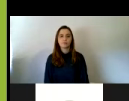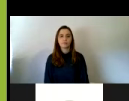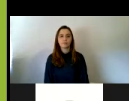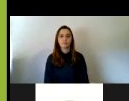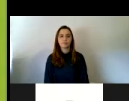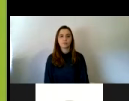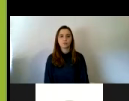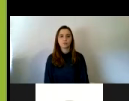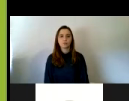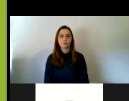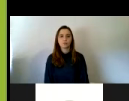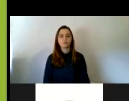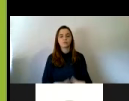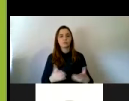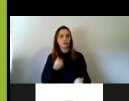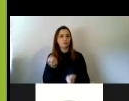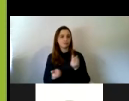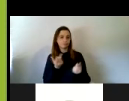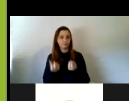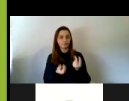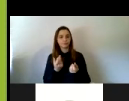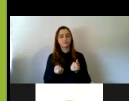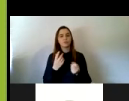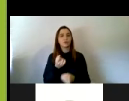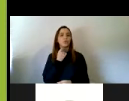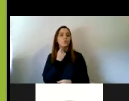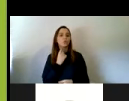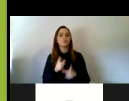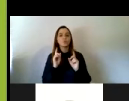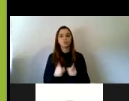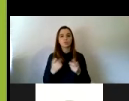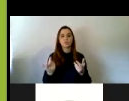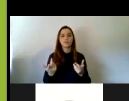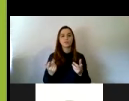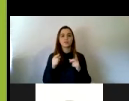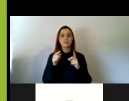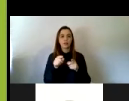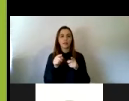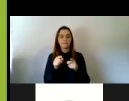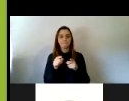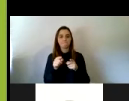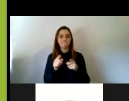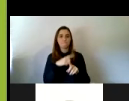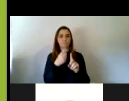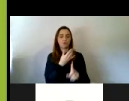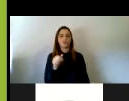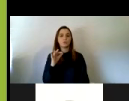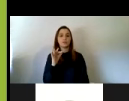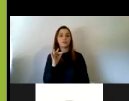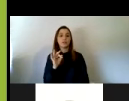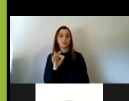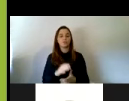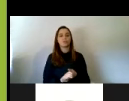so our juggling course started 2014 here in Szeged. The Students Counseling Center